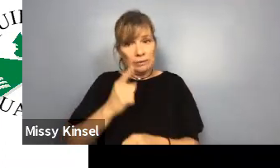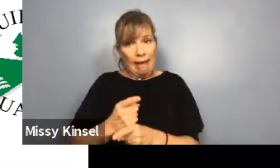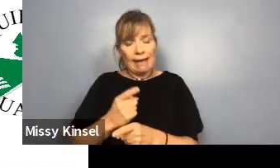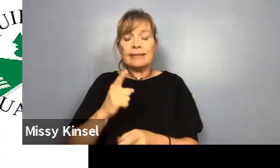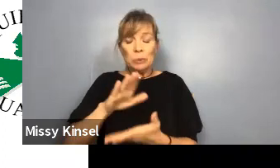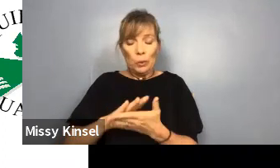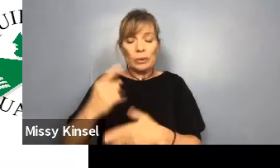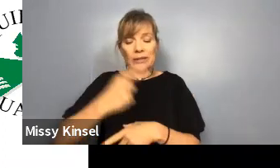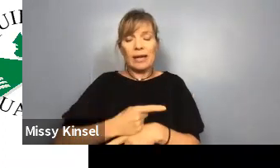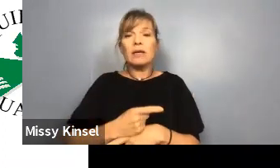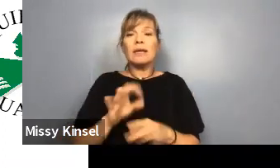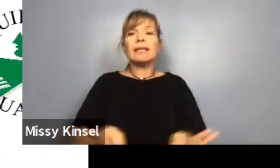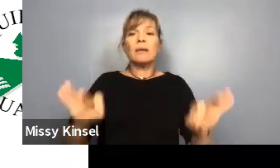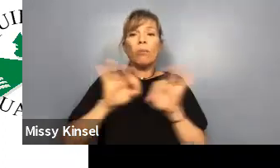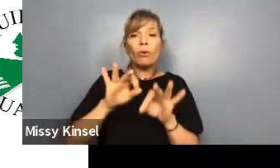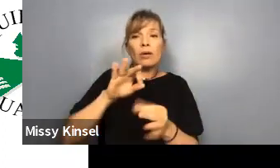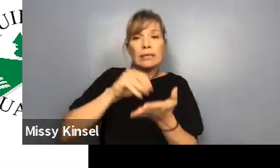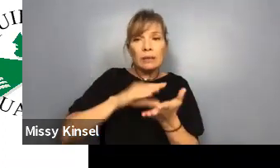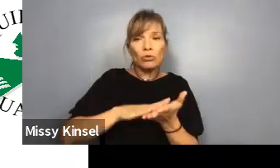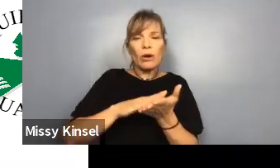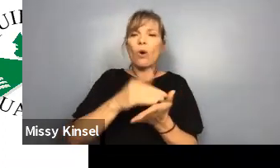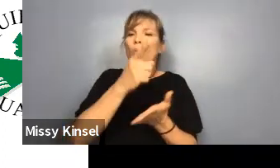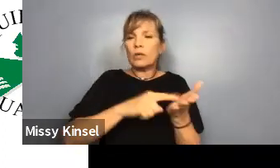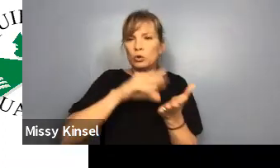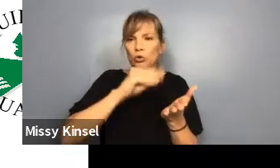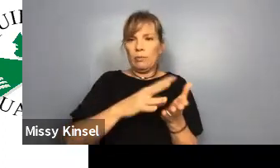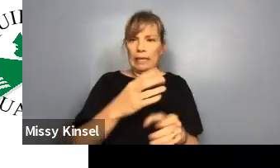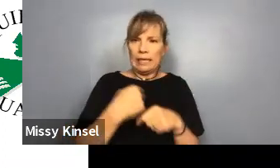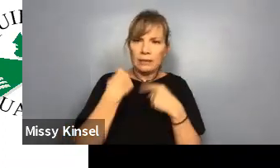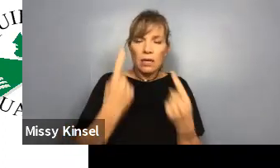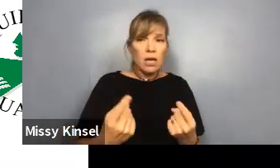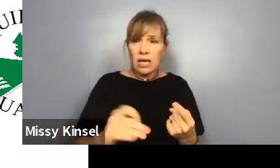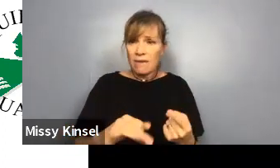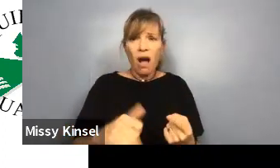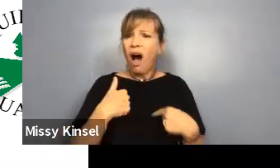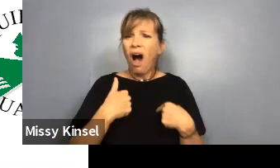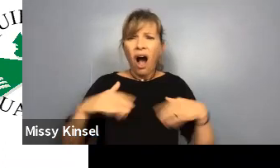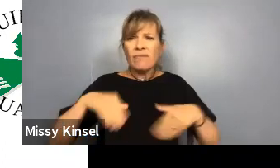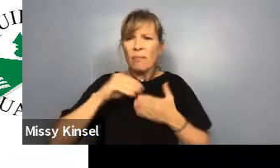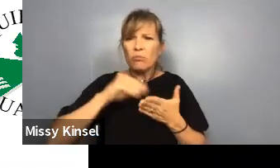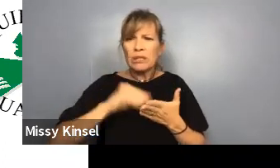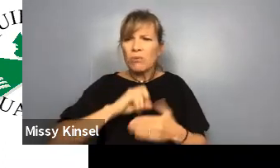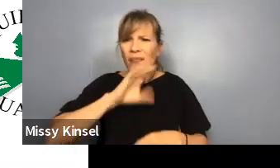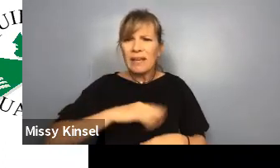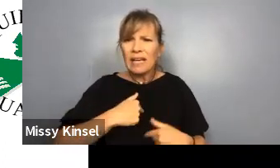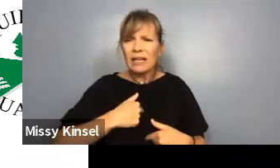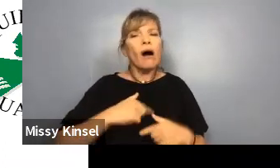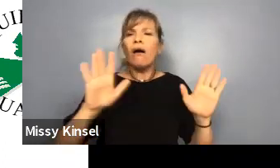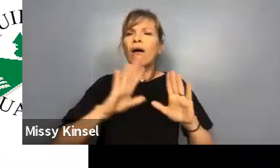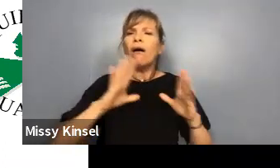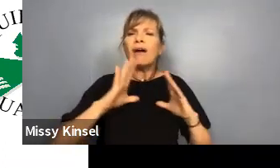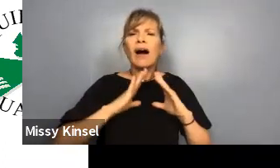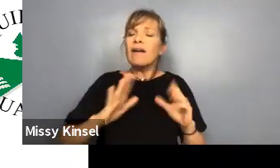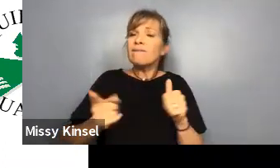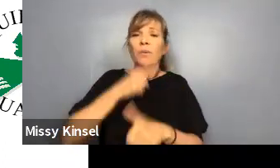important to keep track of what they've been getting. And if you haven't been tracking, that's okay. Everyone is navigating this for the